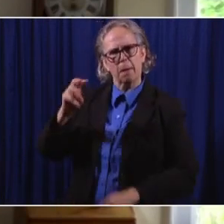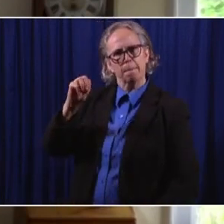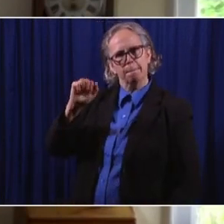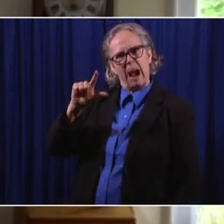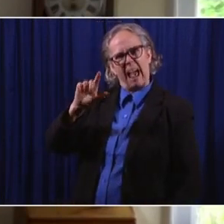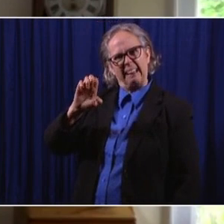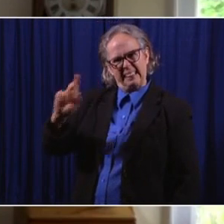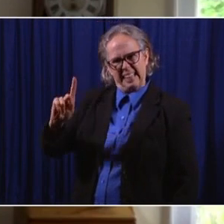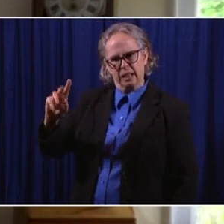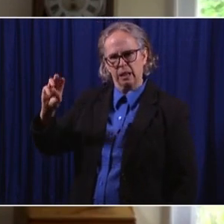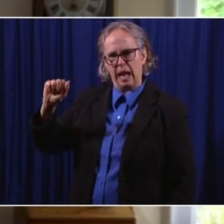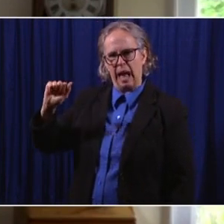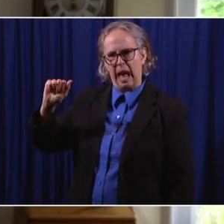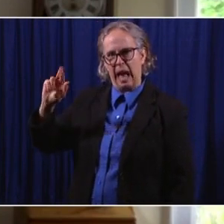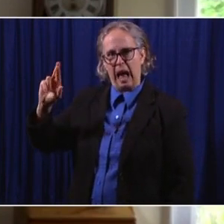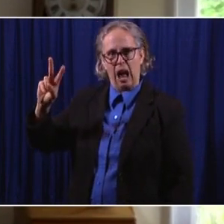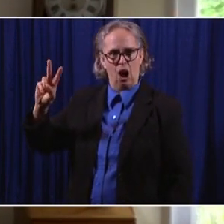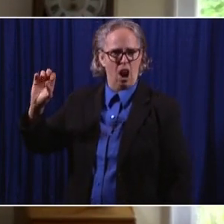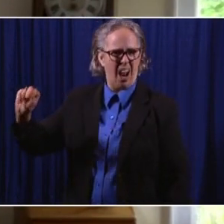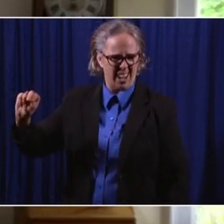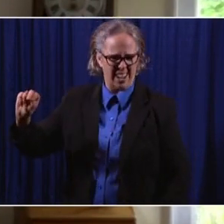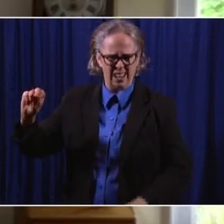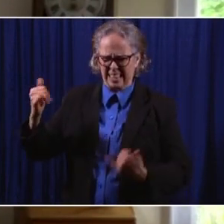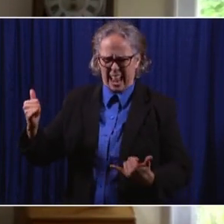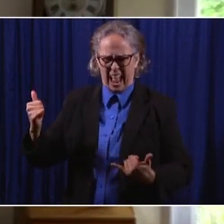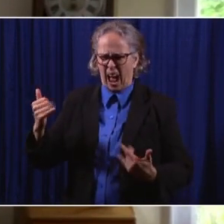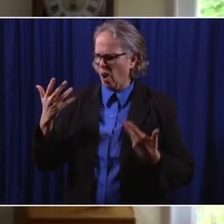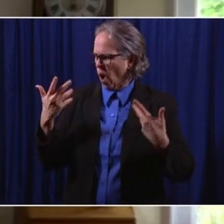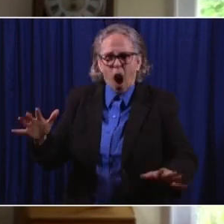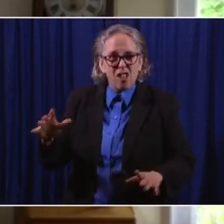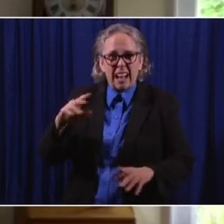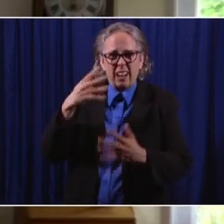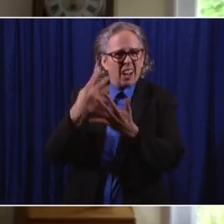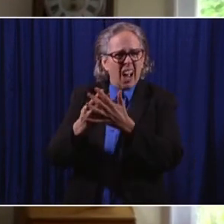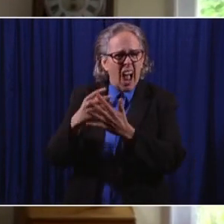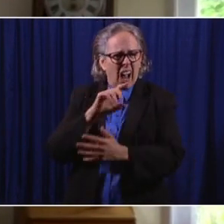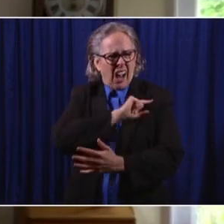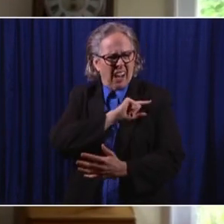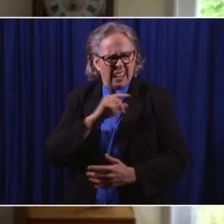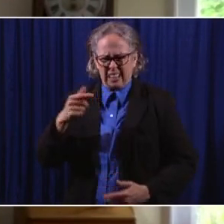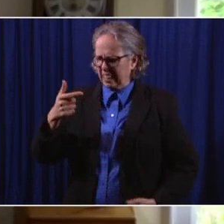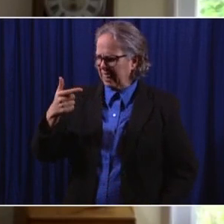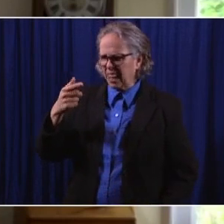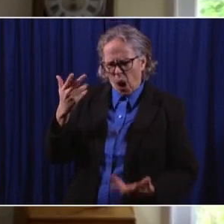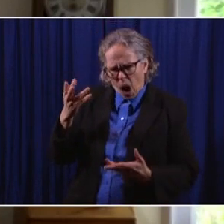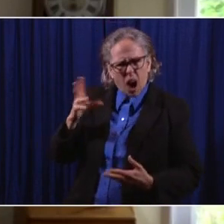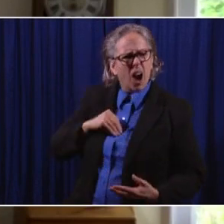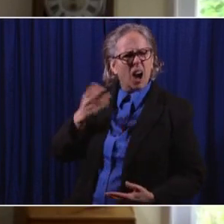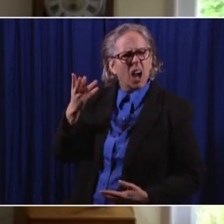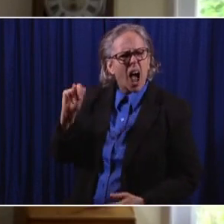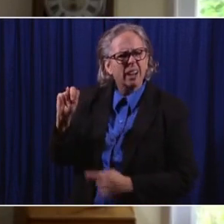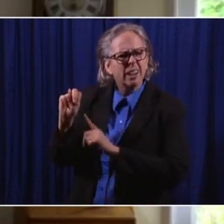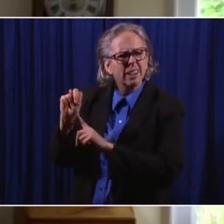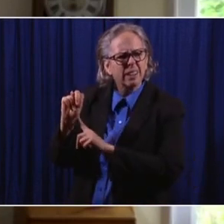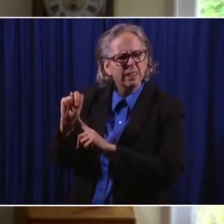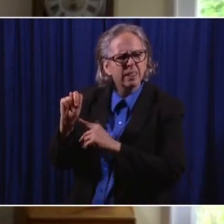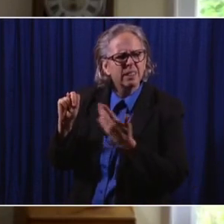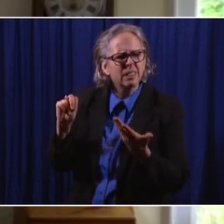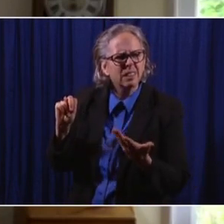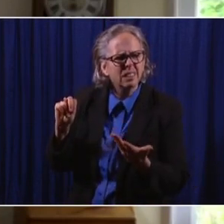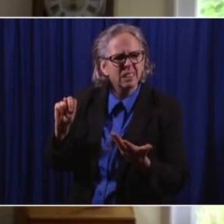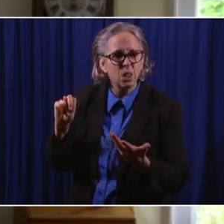public records, he is a convicted felon who is prohibited from having a gun. Sandusky police issued a warrant for his arrest and warned that he should be